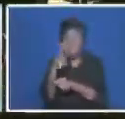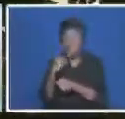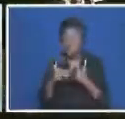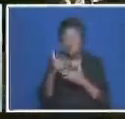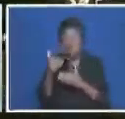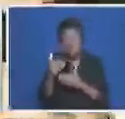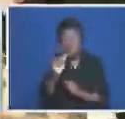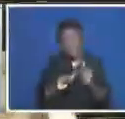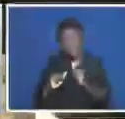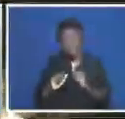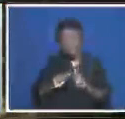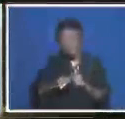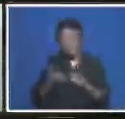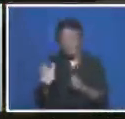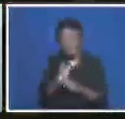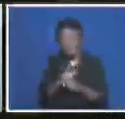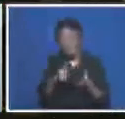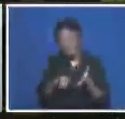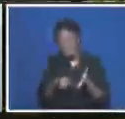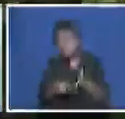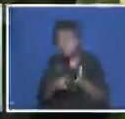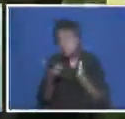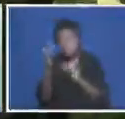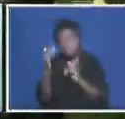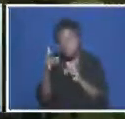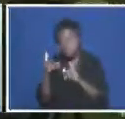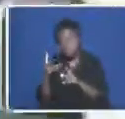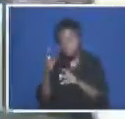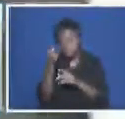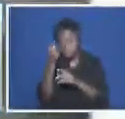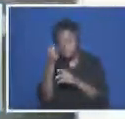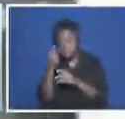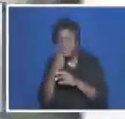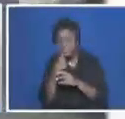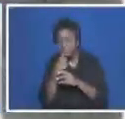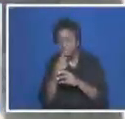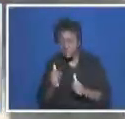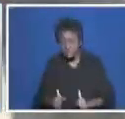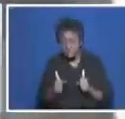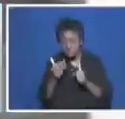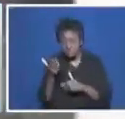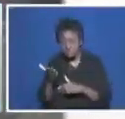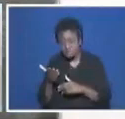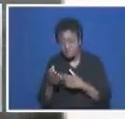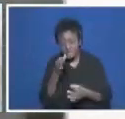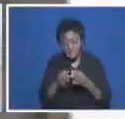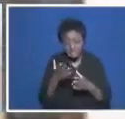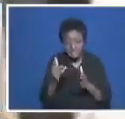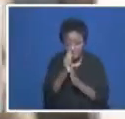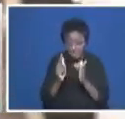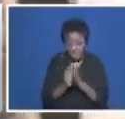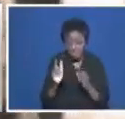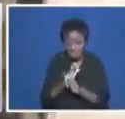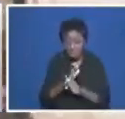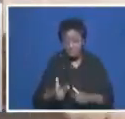is to launch a full investigation in hopes of ascertaining exactly who these occupants are, whether they're lawful occupants,